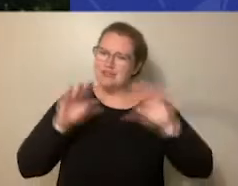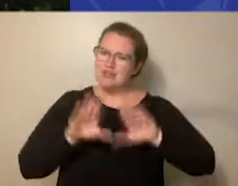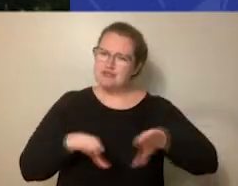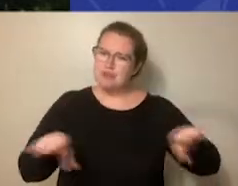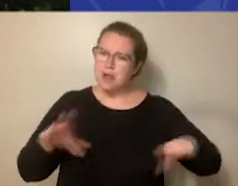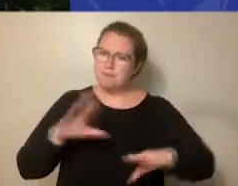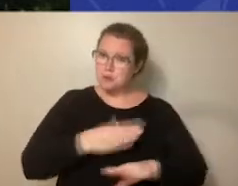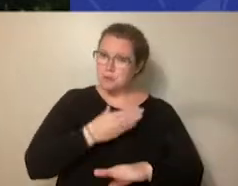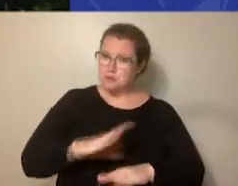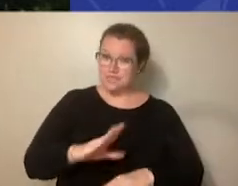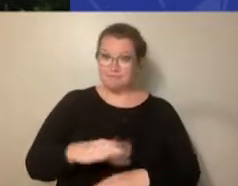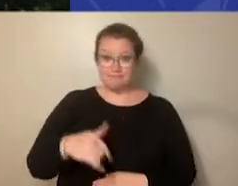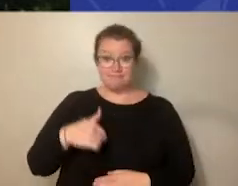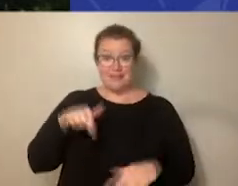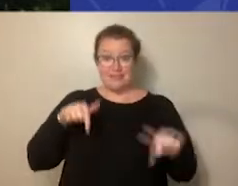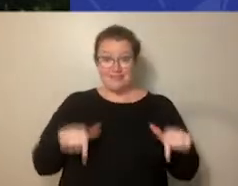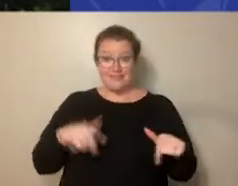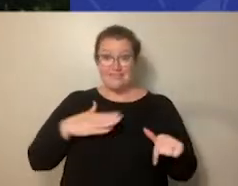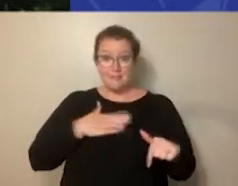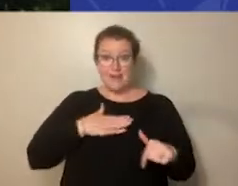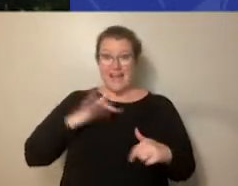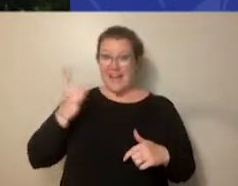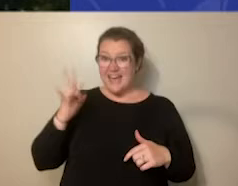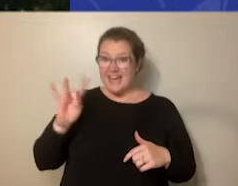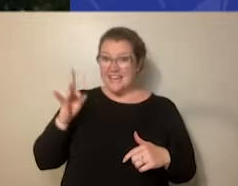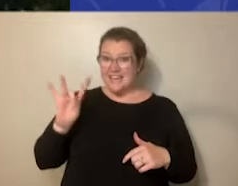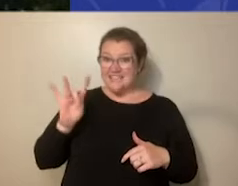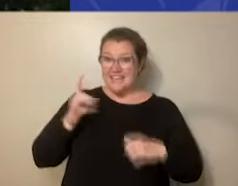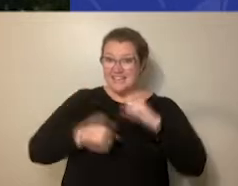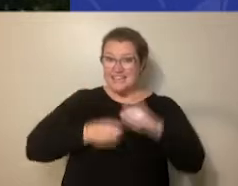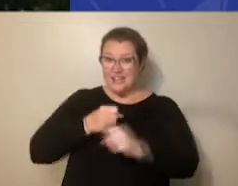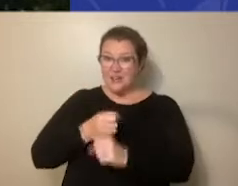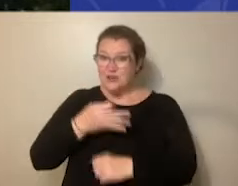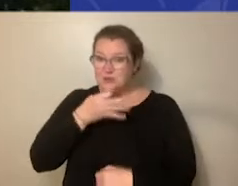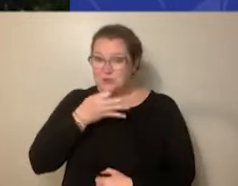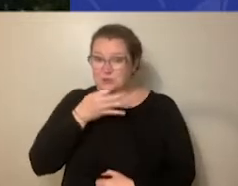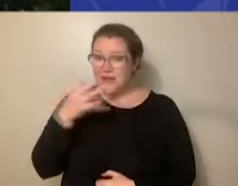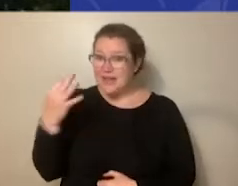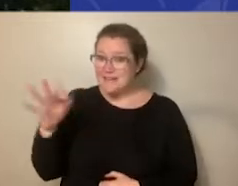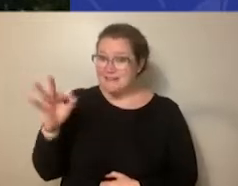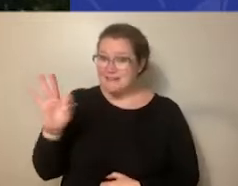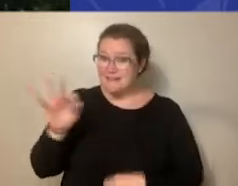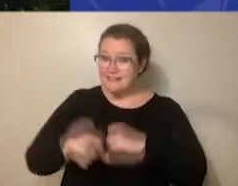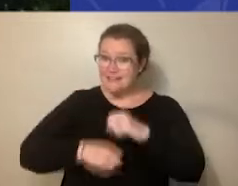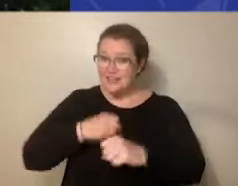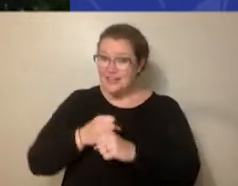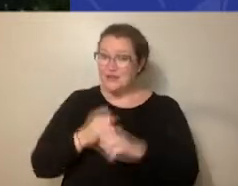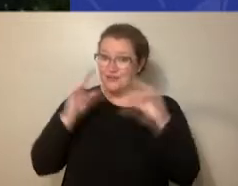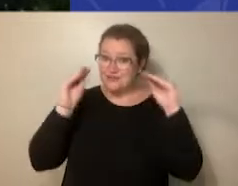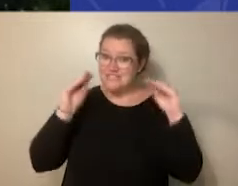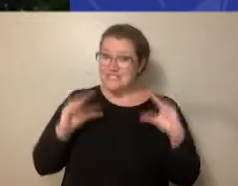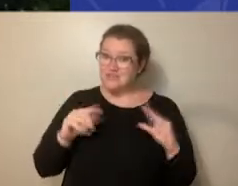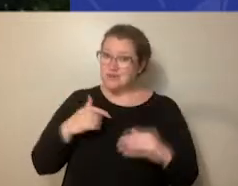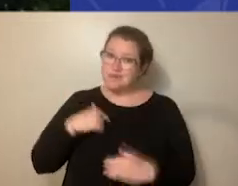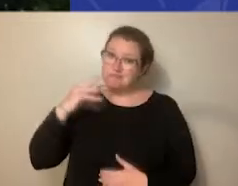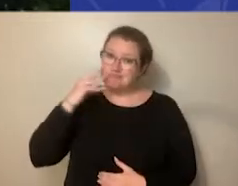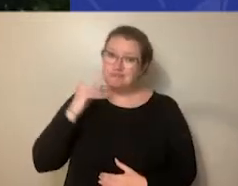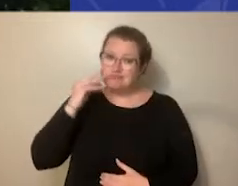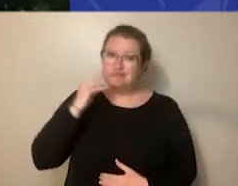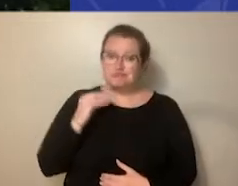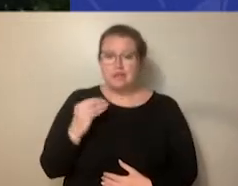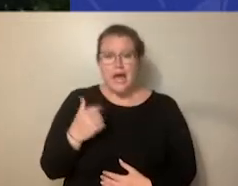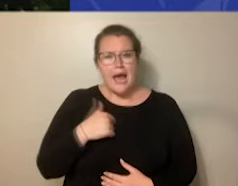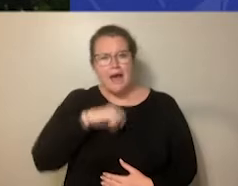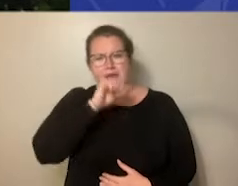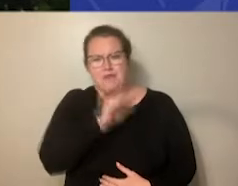is my 18th year, going on my 19th year, so I've been at it a little bit. And I love writing songs.